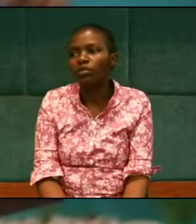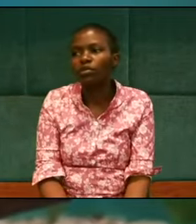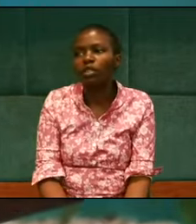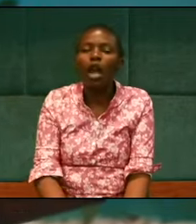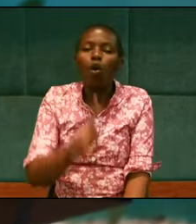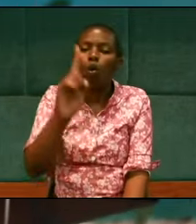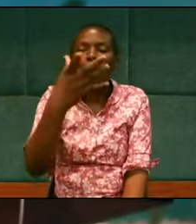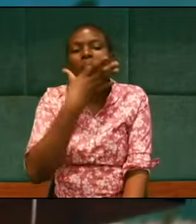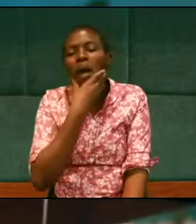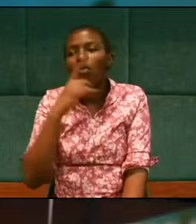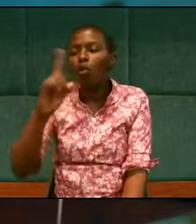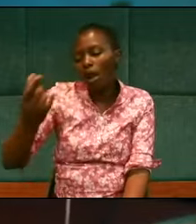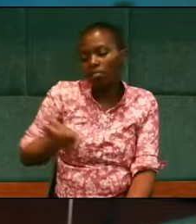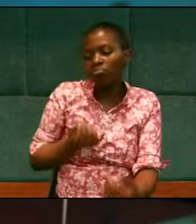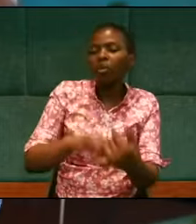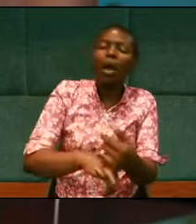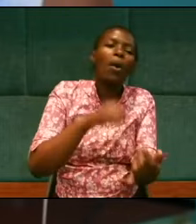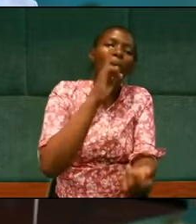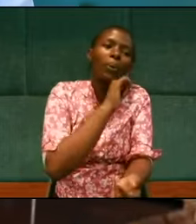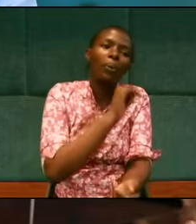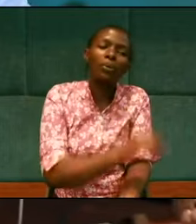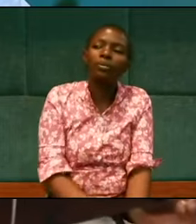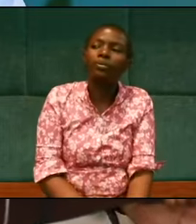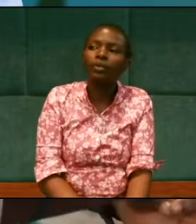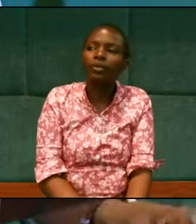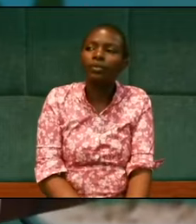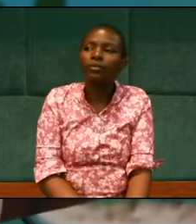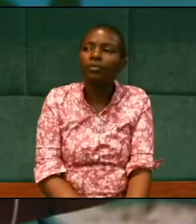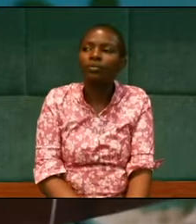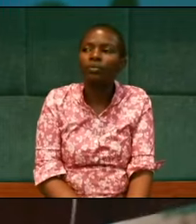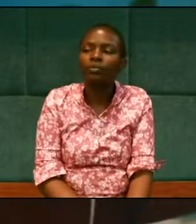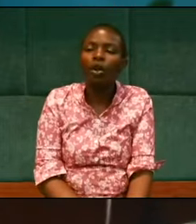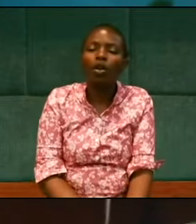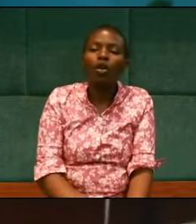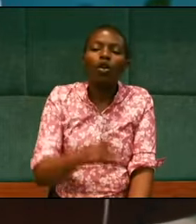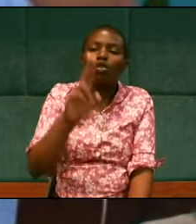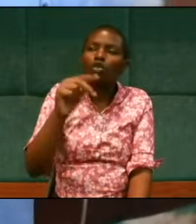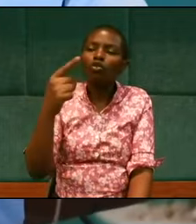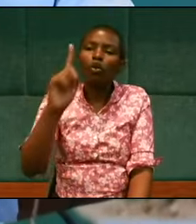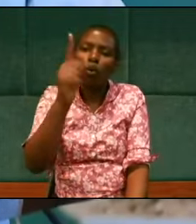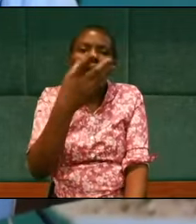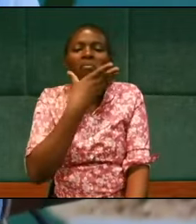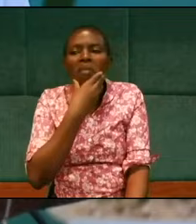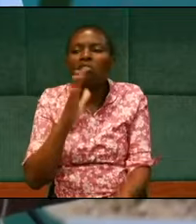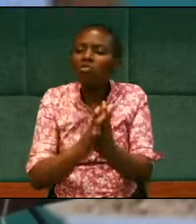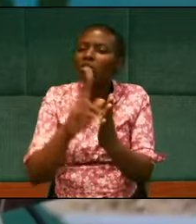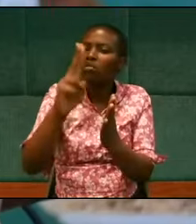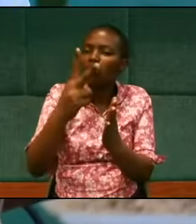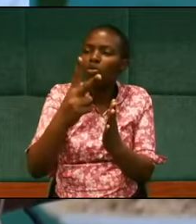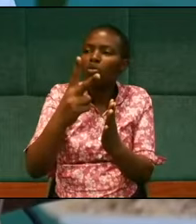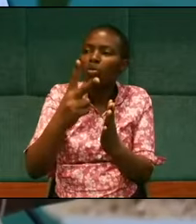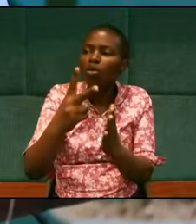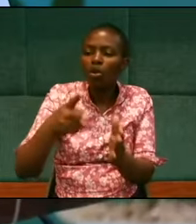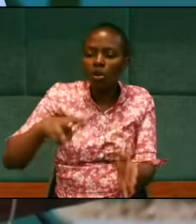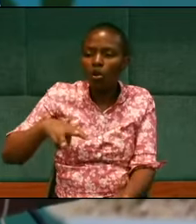It's one man, one woman. It is monogamous. It's not polygamous. It's not polyandry. One